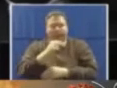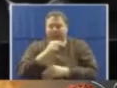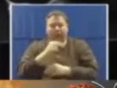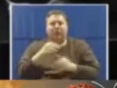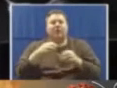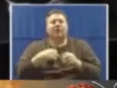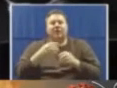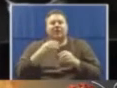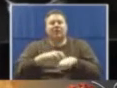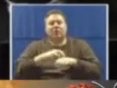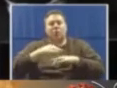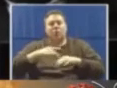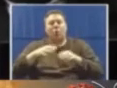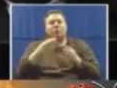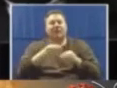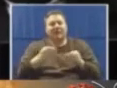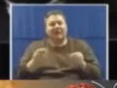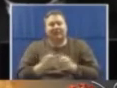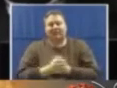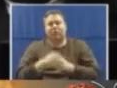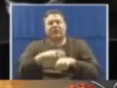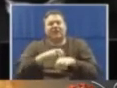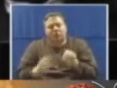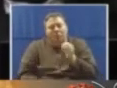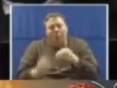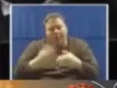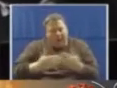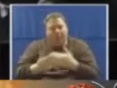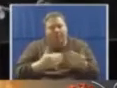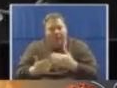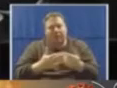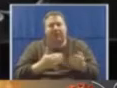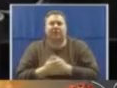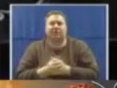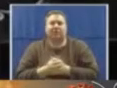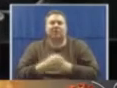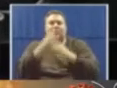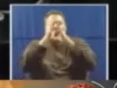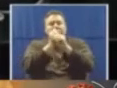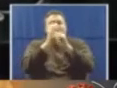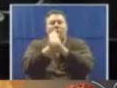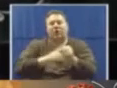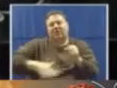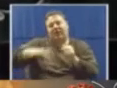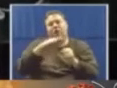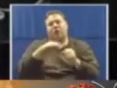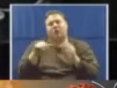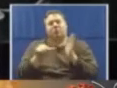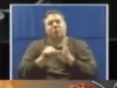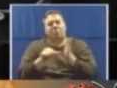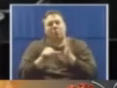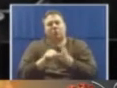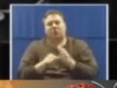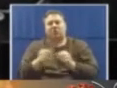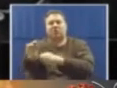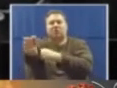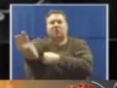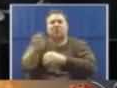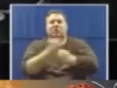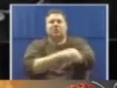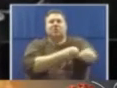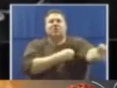the deserts at the Cape Flats, the central Karoo, with a central and laser sharp focus to reach young people. And let